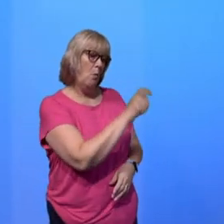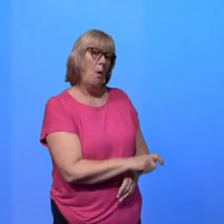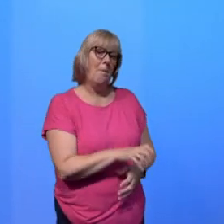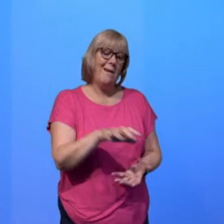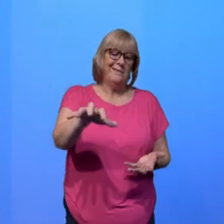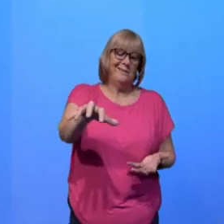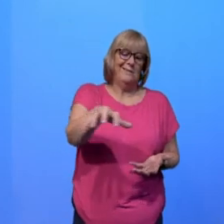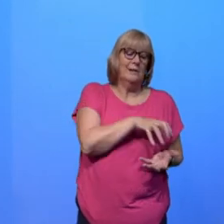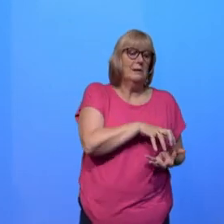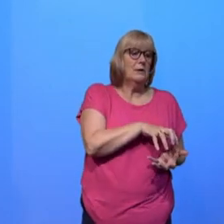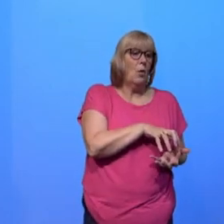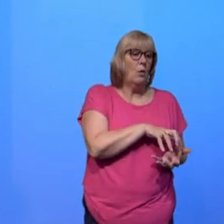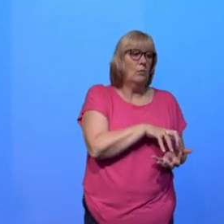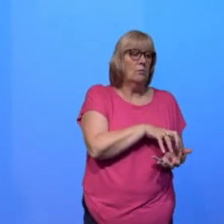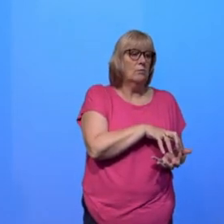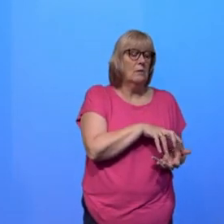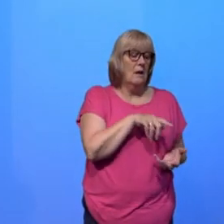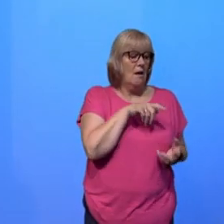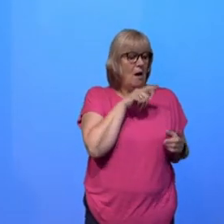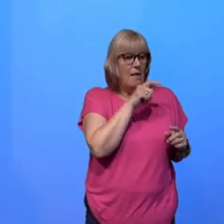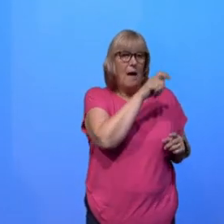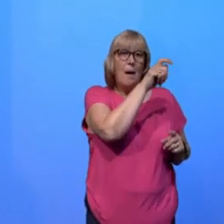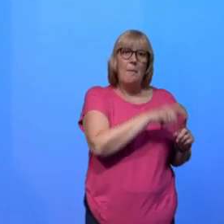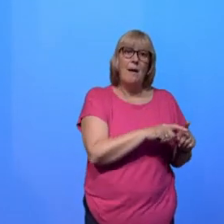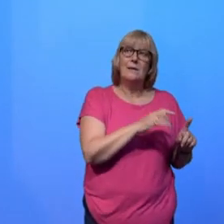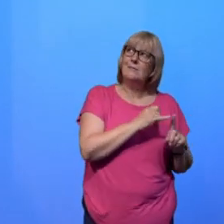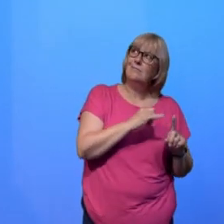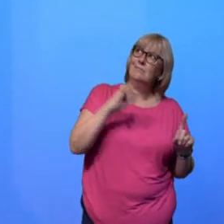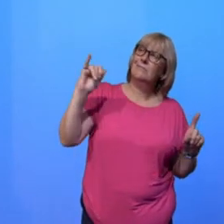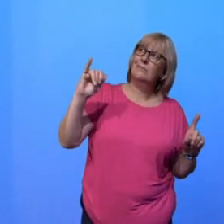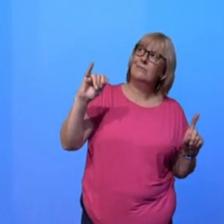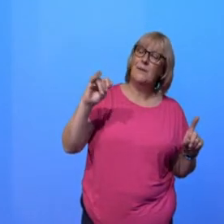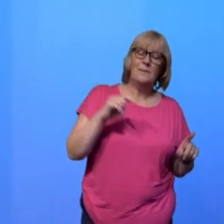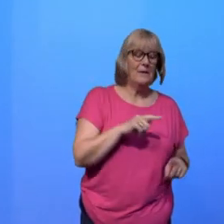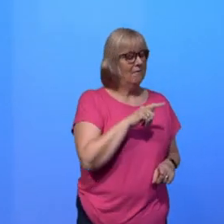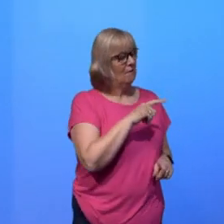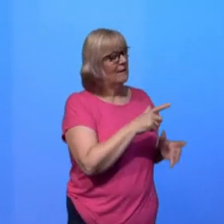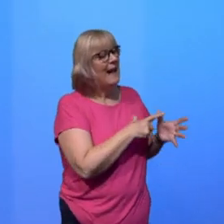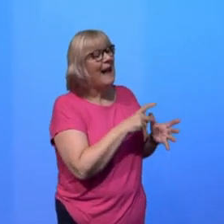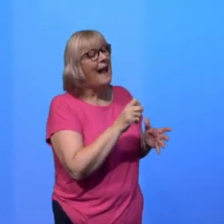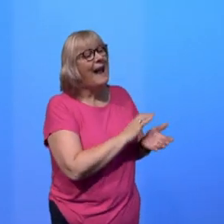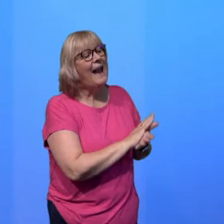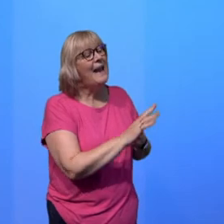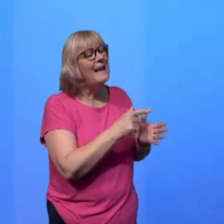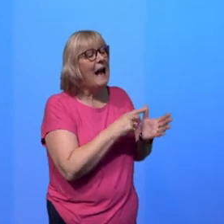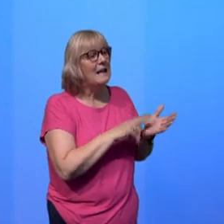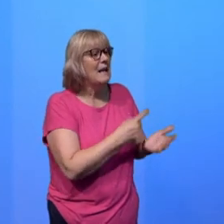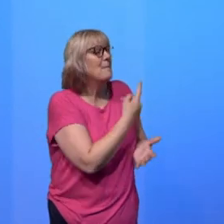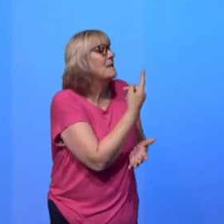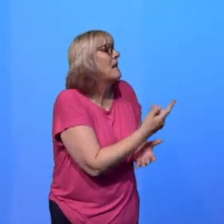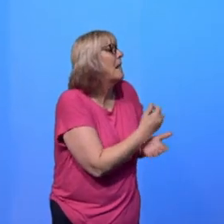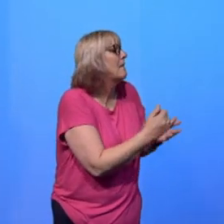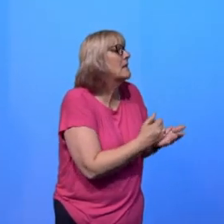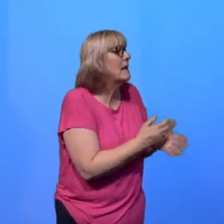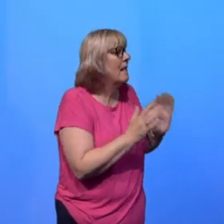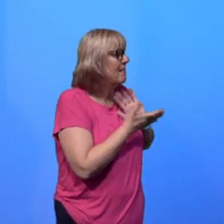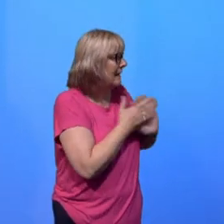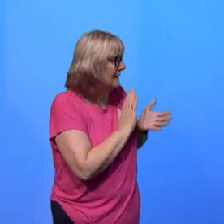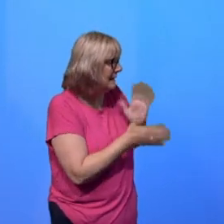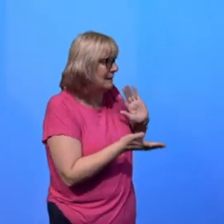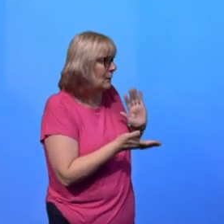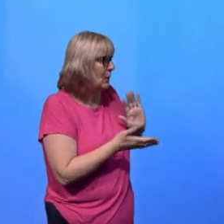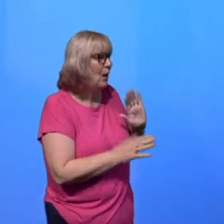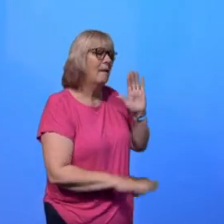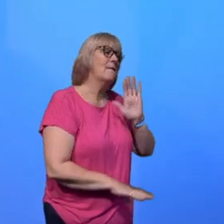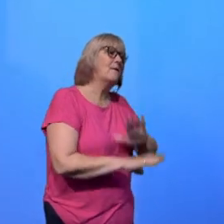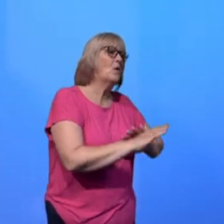individual in the camp had betrayed God's trust, and the verdict was not Achan has sinned, but Israel has sinned. And that principle runs